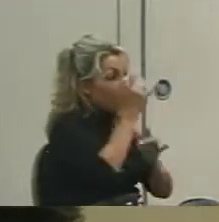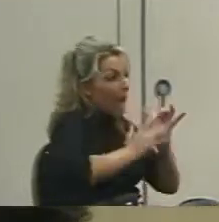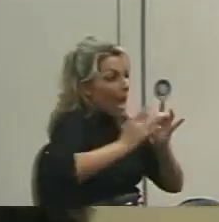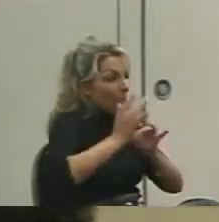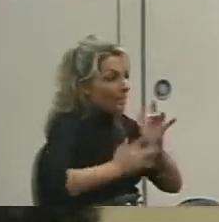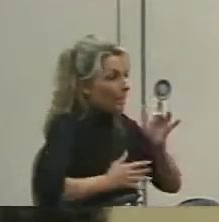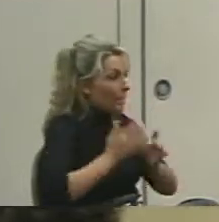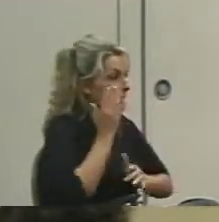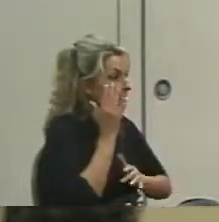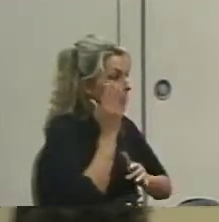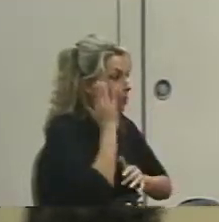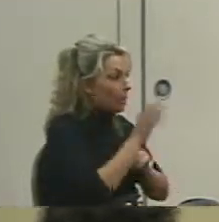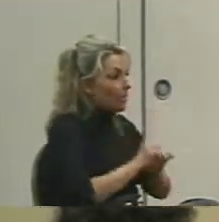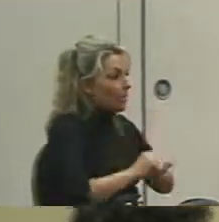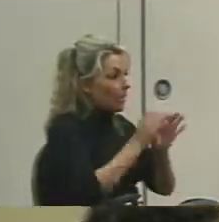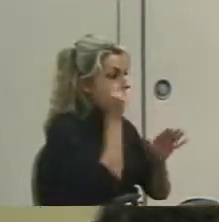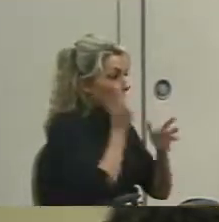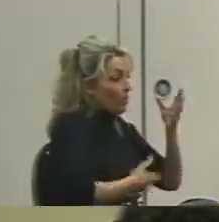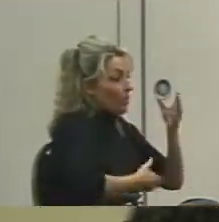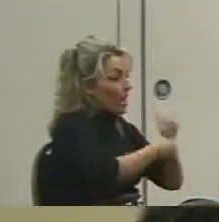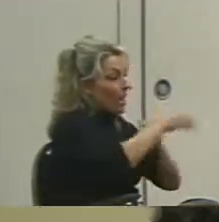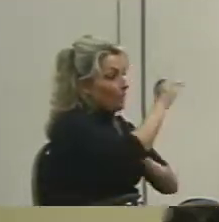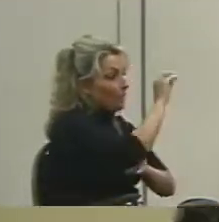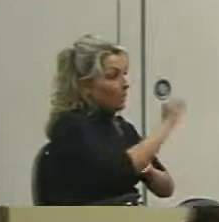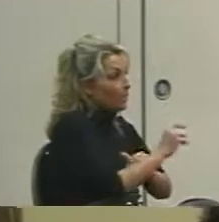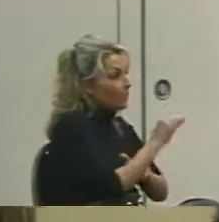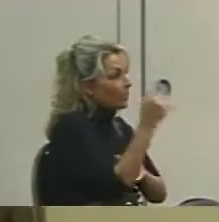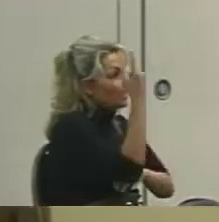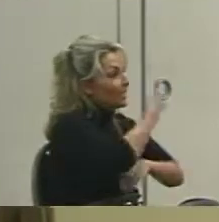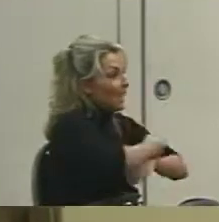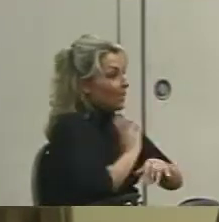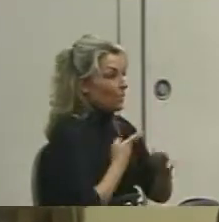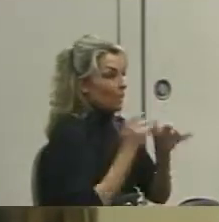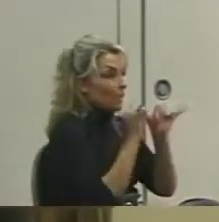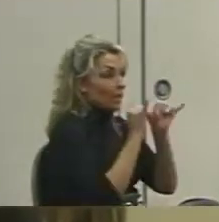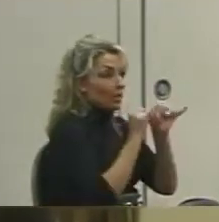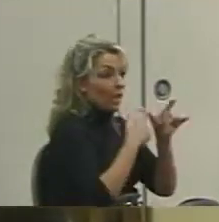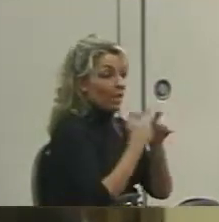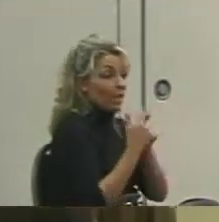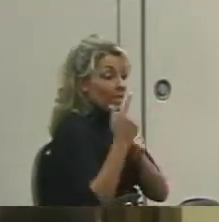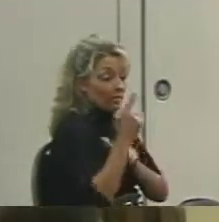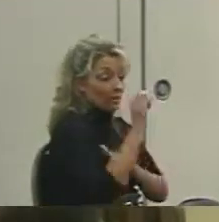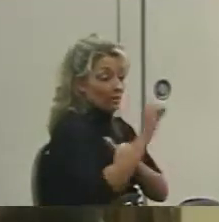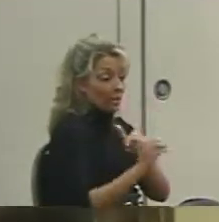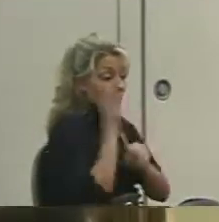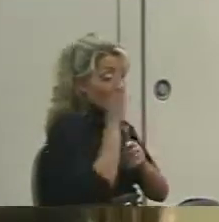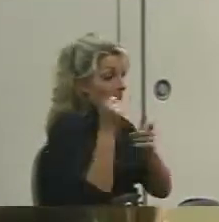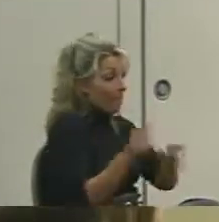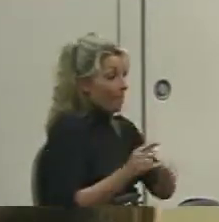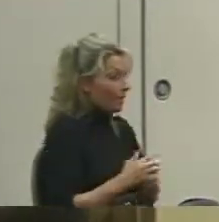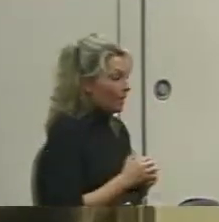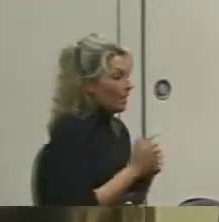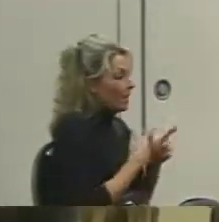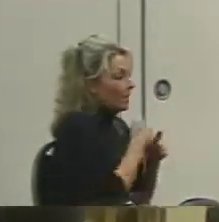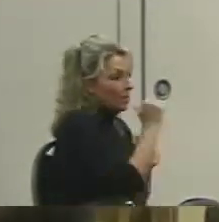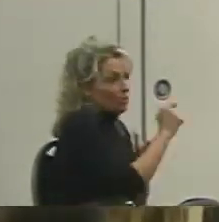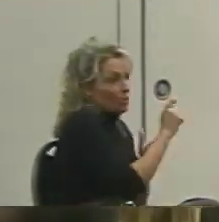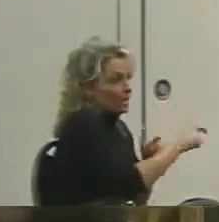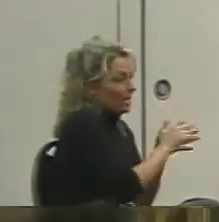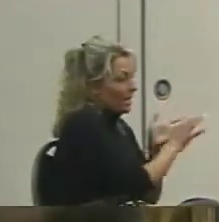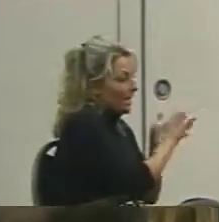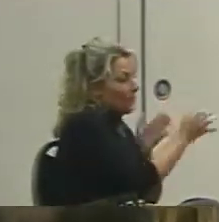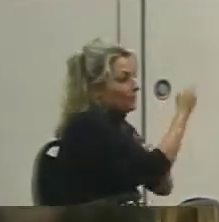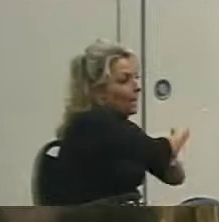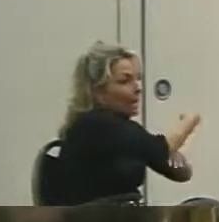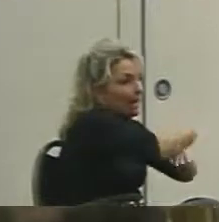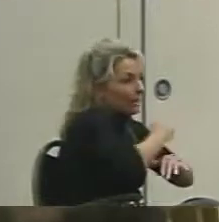make more sense to just put a percentage in there? Of days that we measure, it will be at this percentage. That way you don't have to count these days, which just